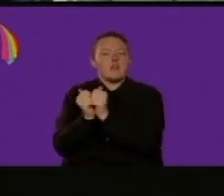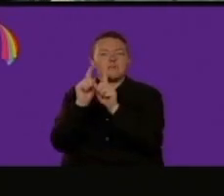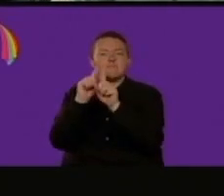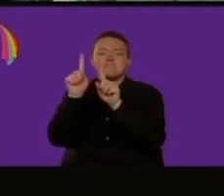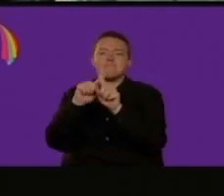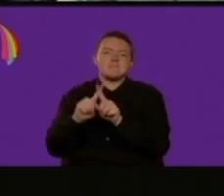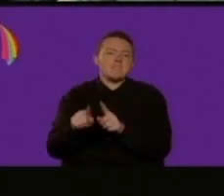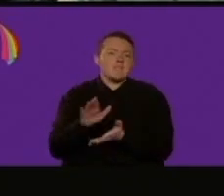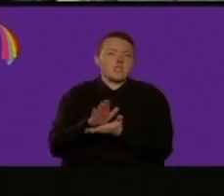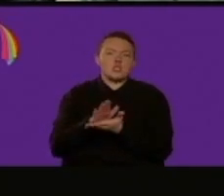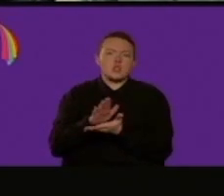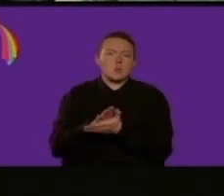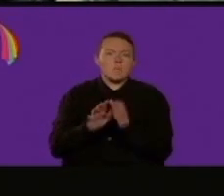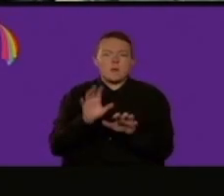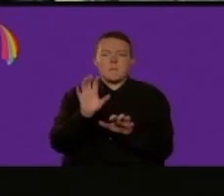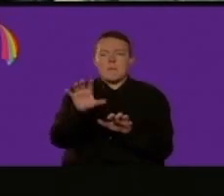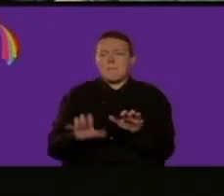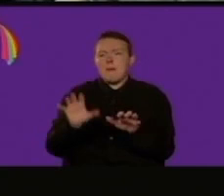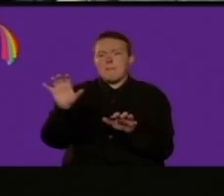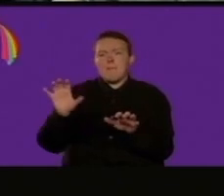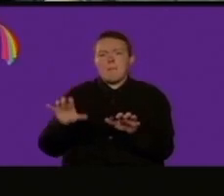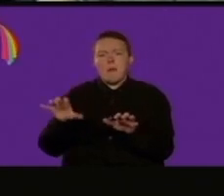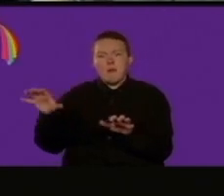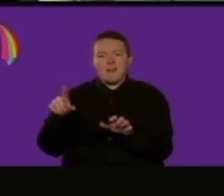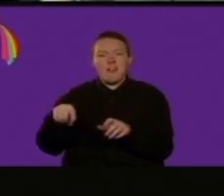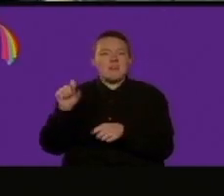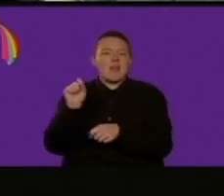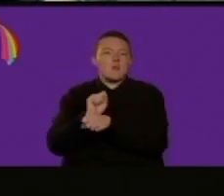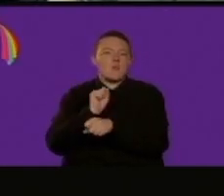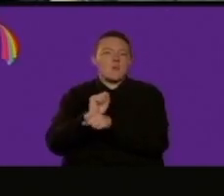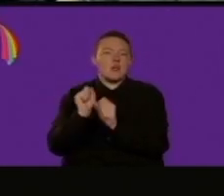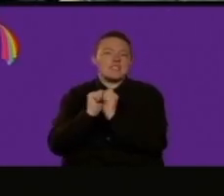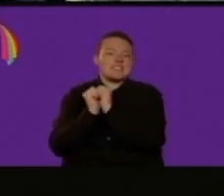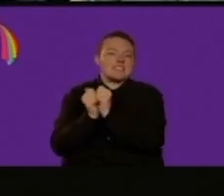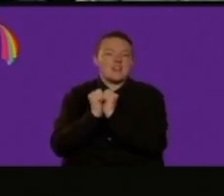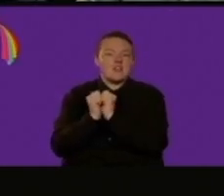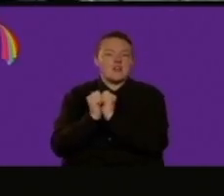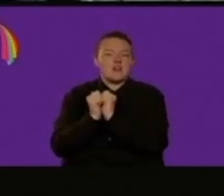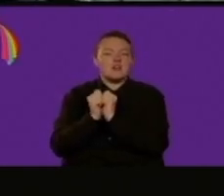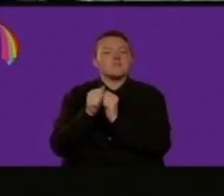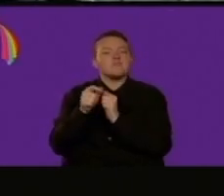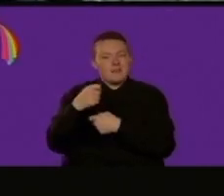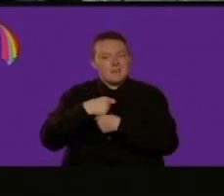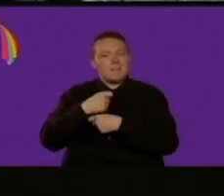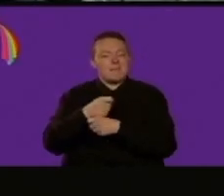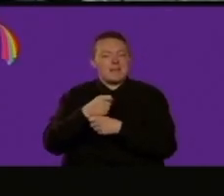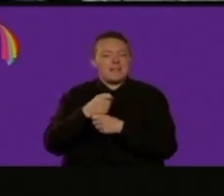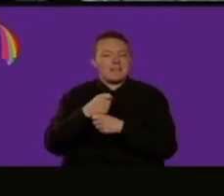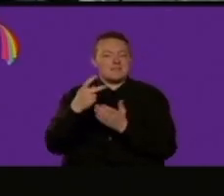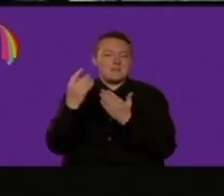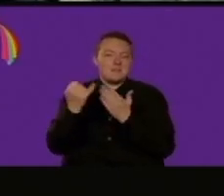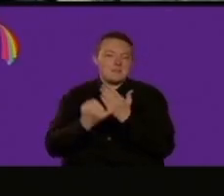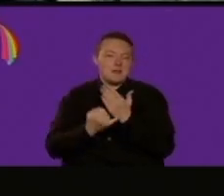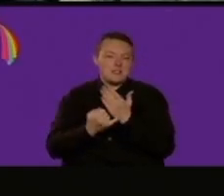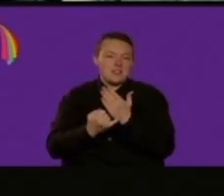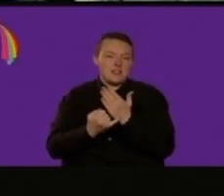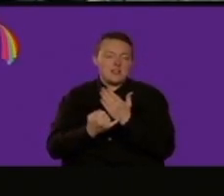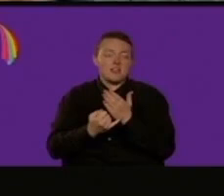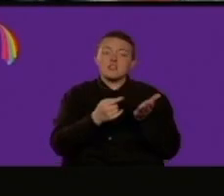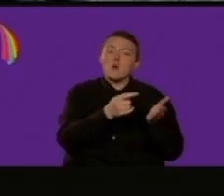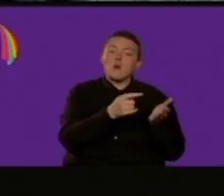modalities for students in our programs. I love to see that it's not just what they do in front of the screen, but how